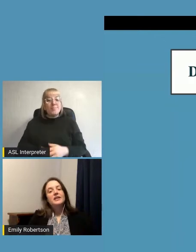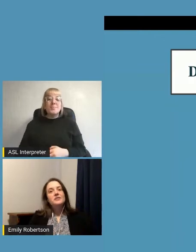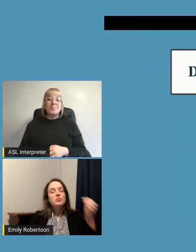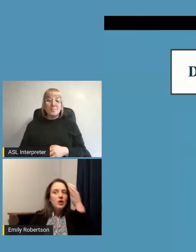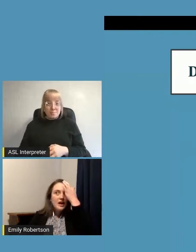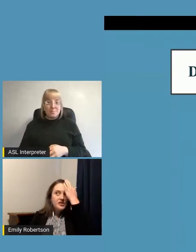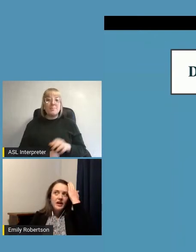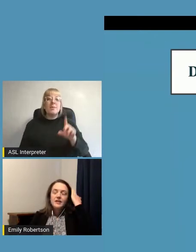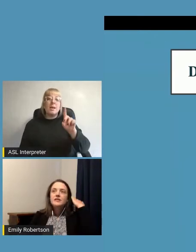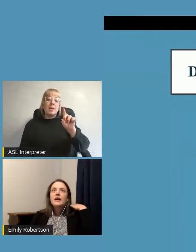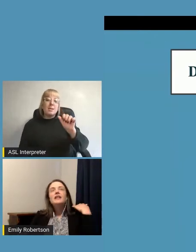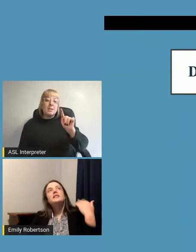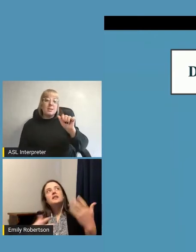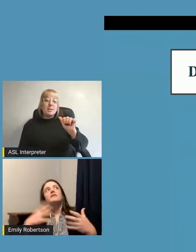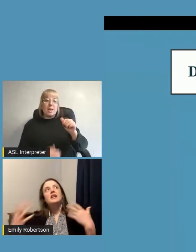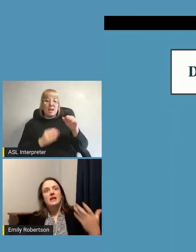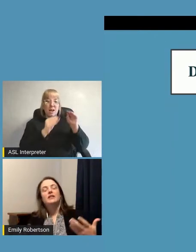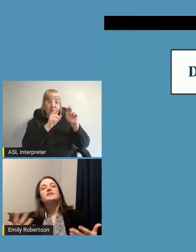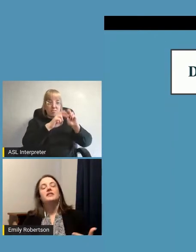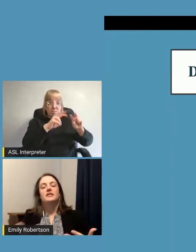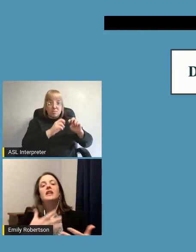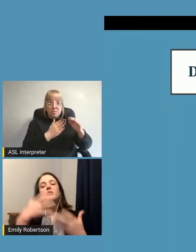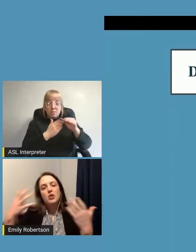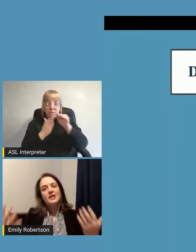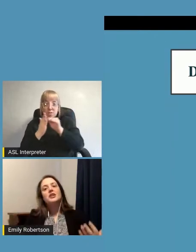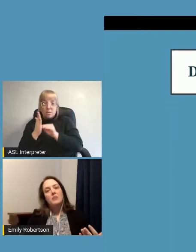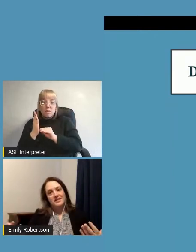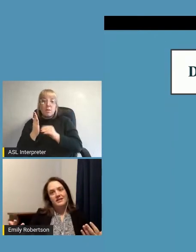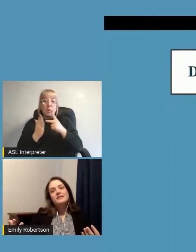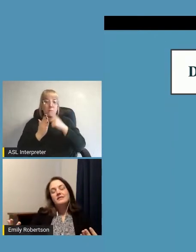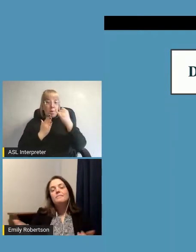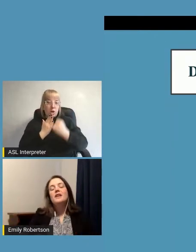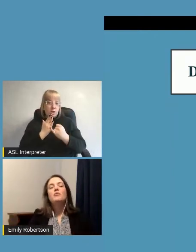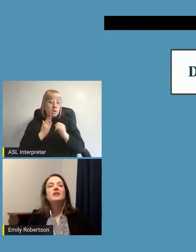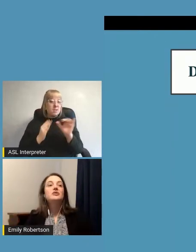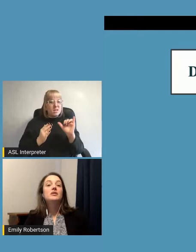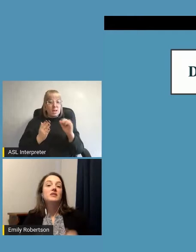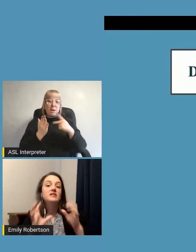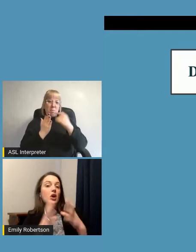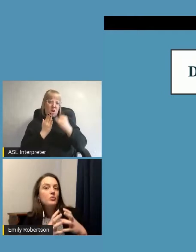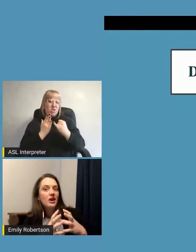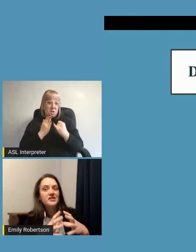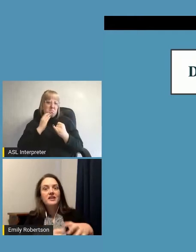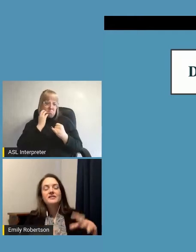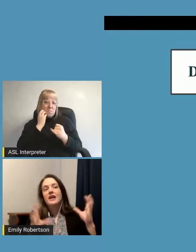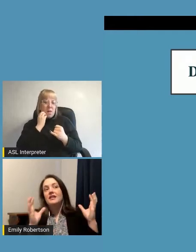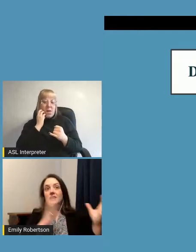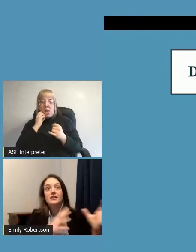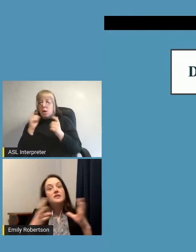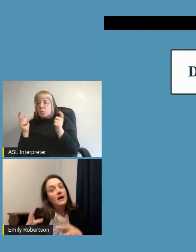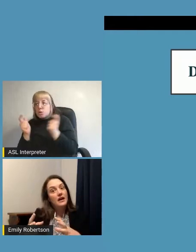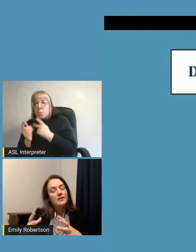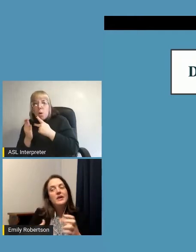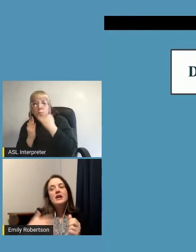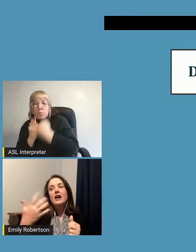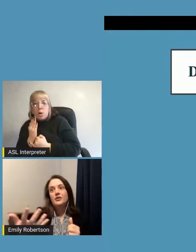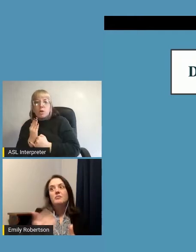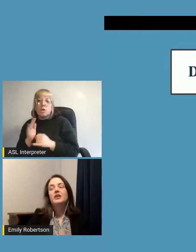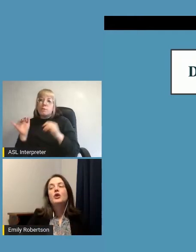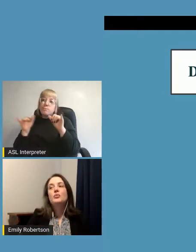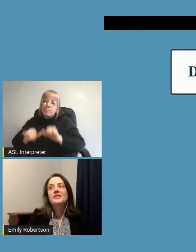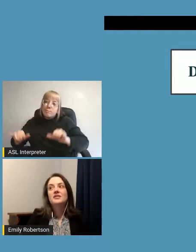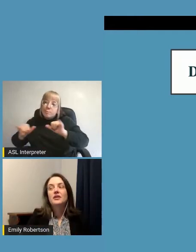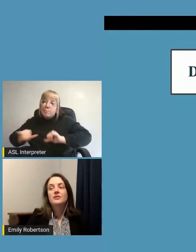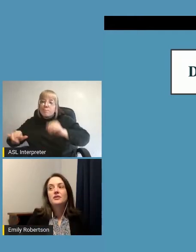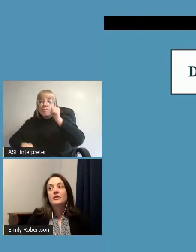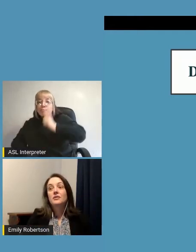data analytics project, I like to think of data analytics in kind of a project basis, and we can do them in small projects, say day to day. I know that